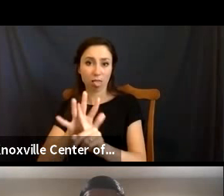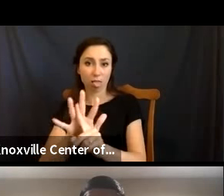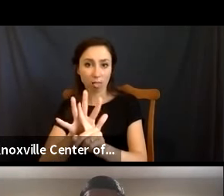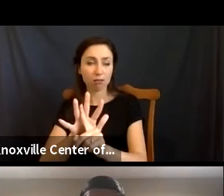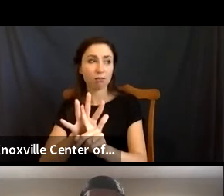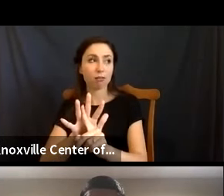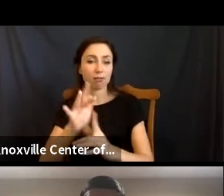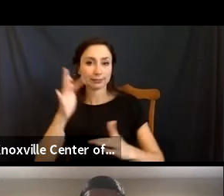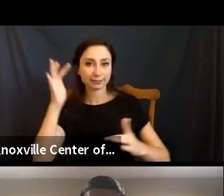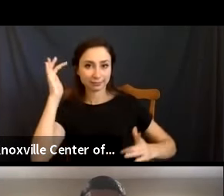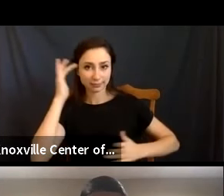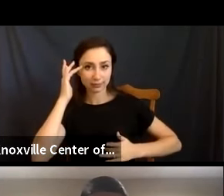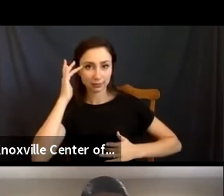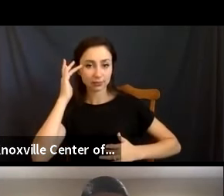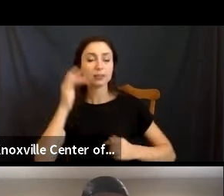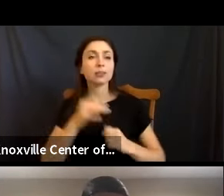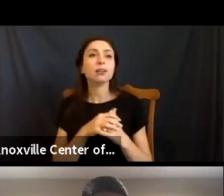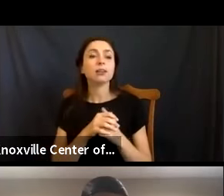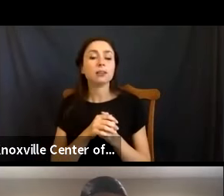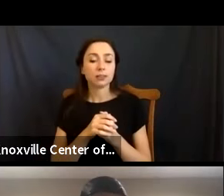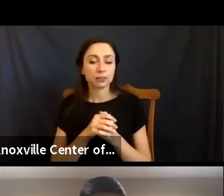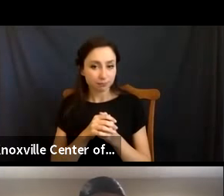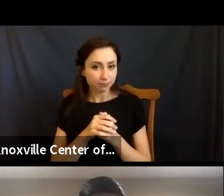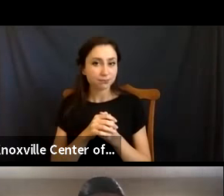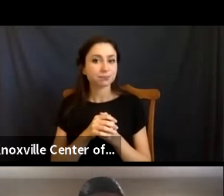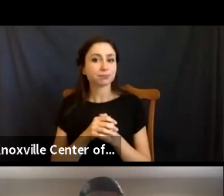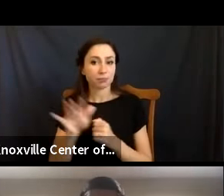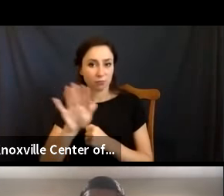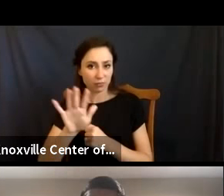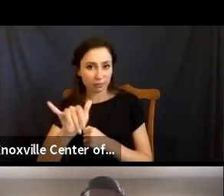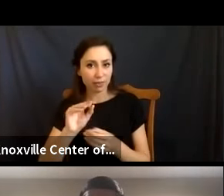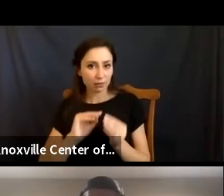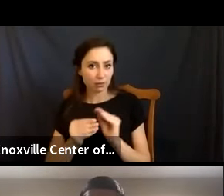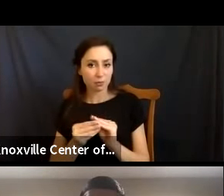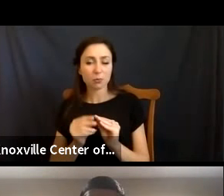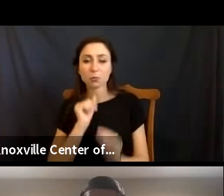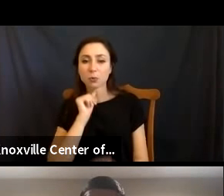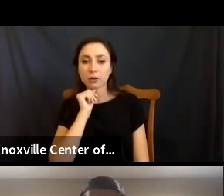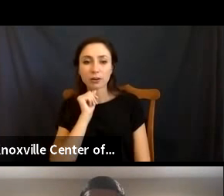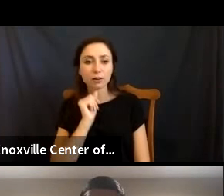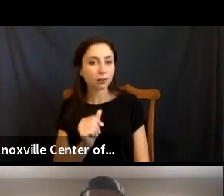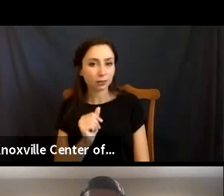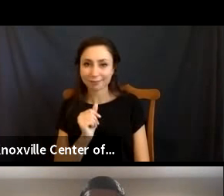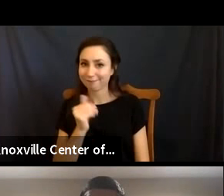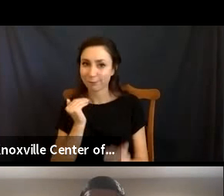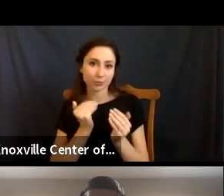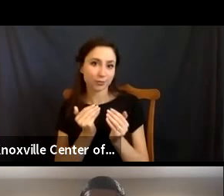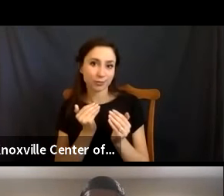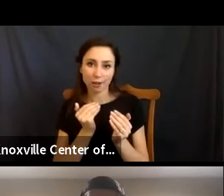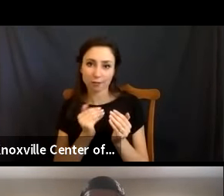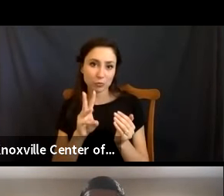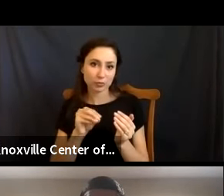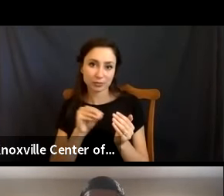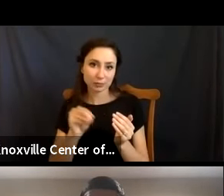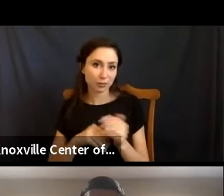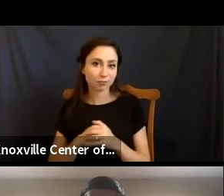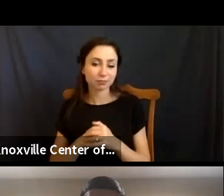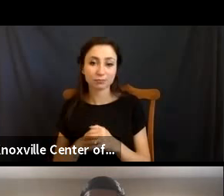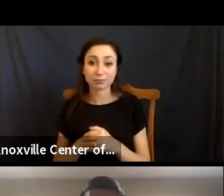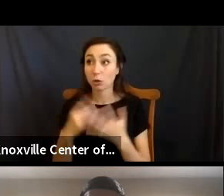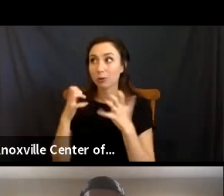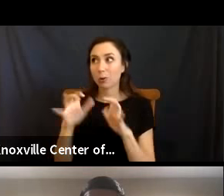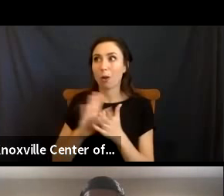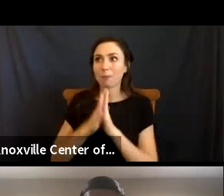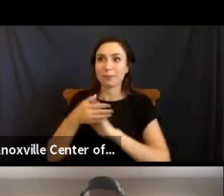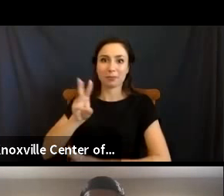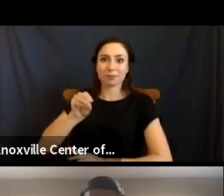And, we are not anywhere close to the 60. And we don't want to get there.